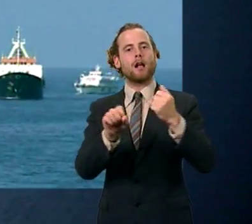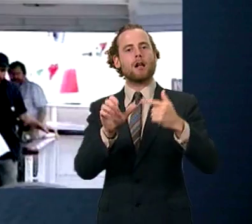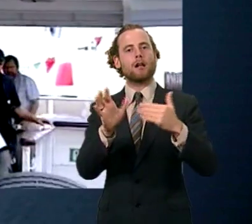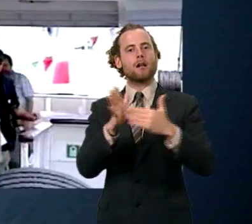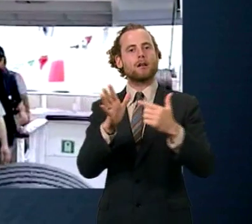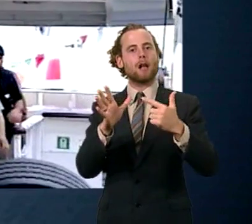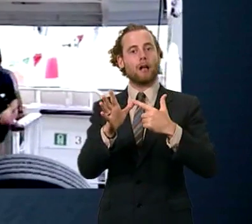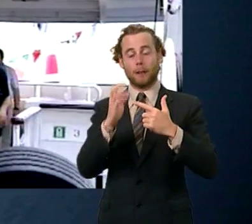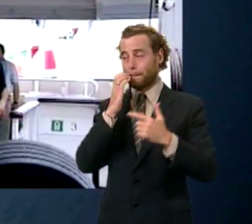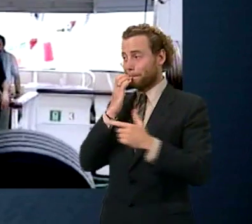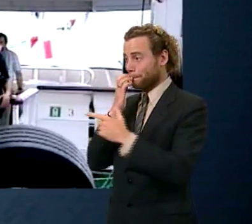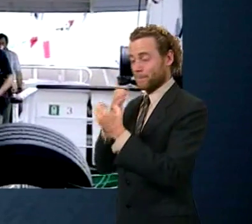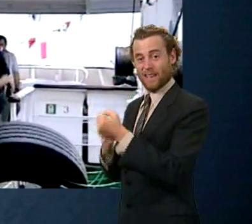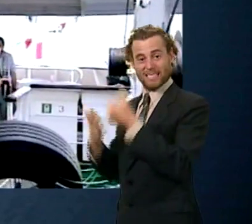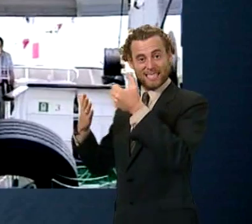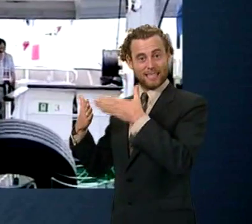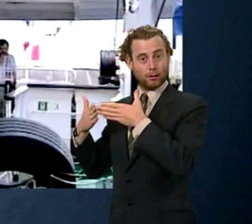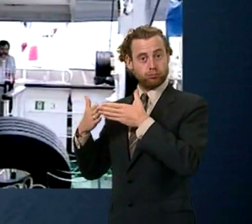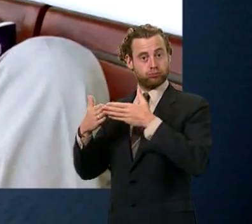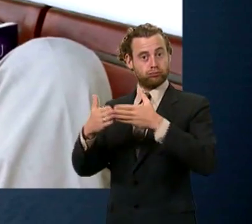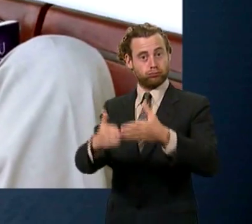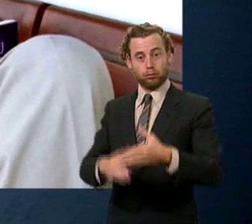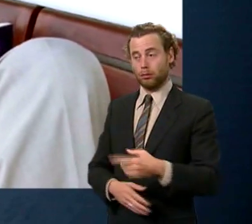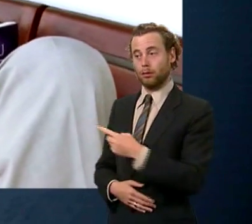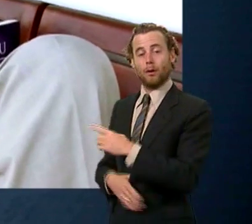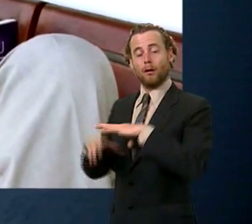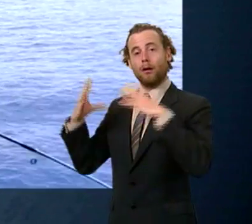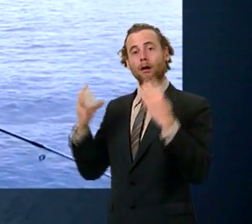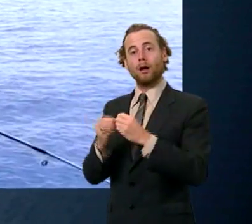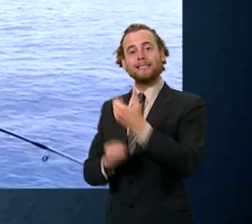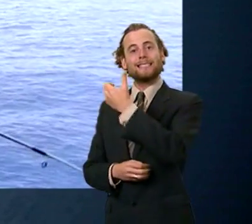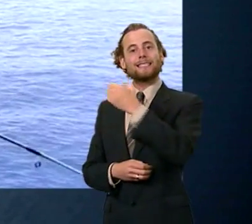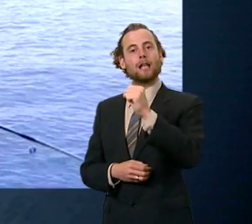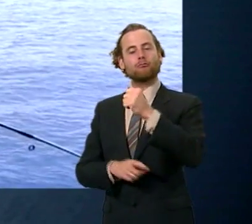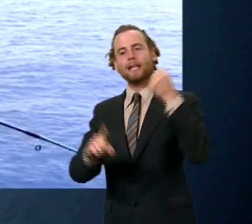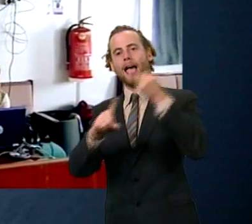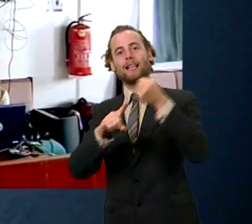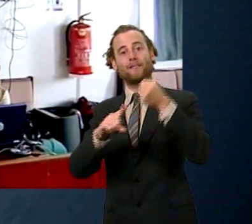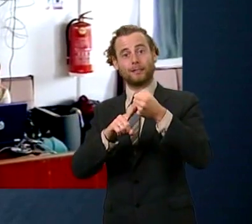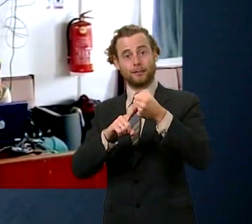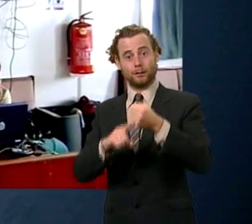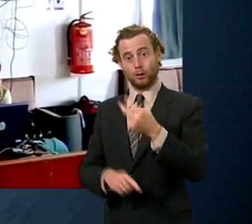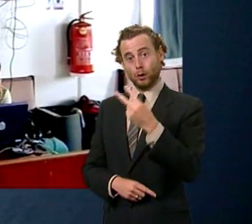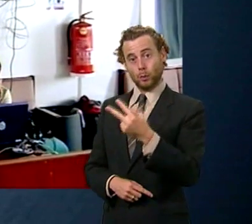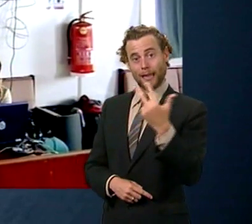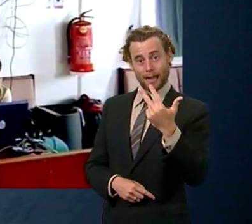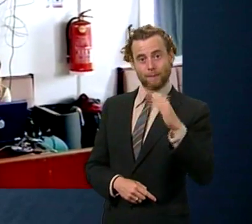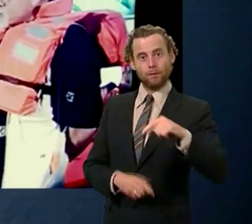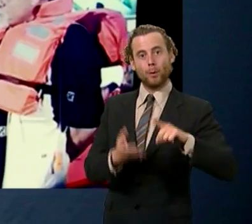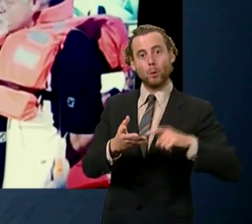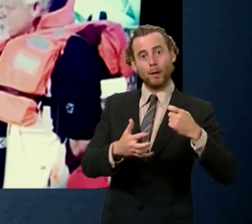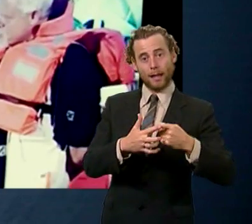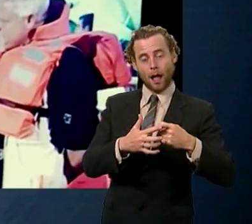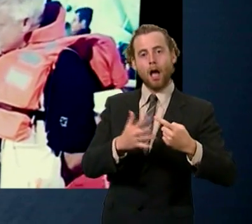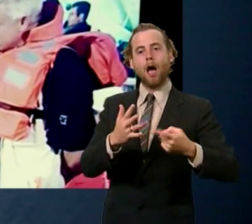of 6. There were 600 activists aboard, including 28 from the UK and many more